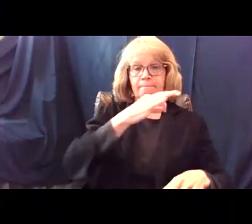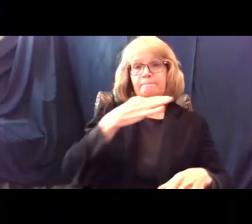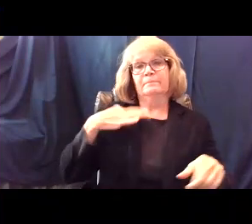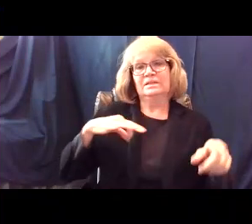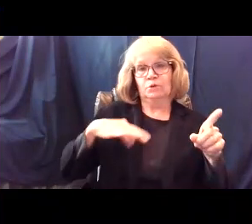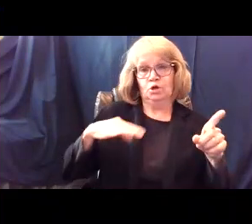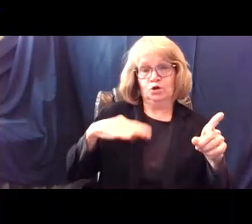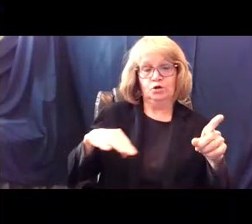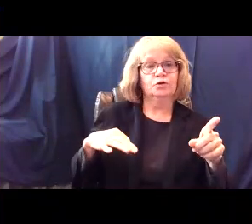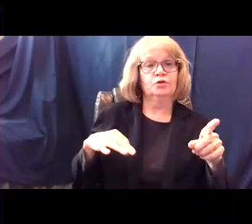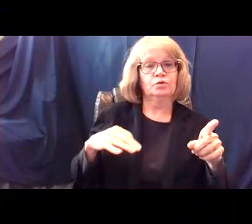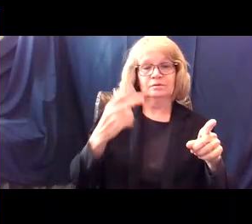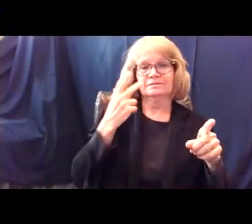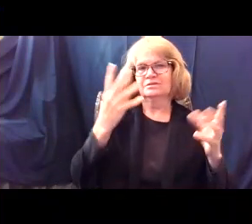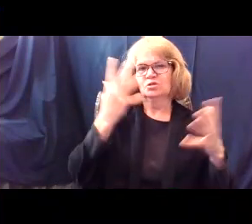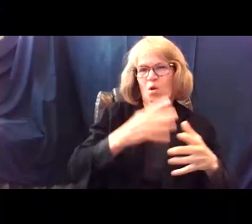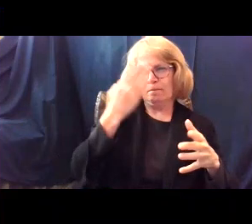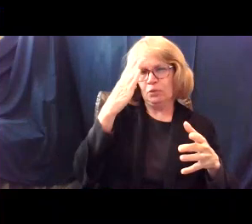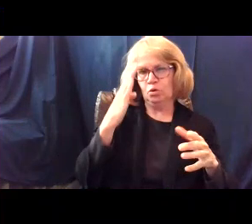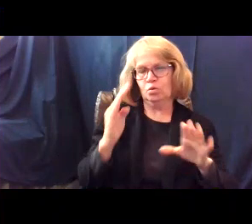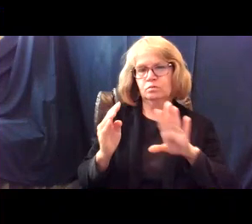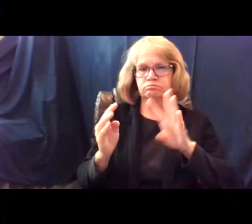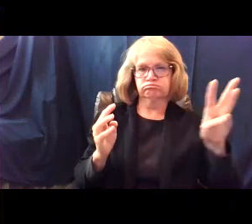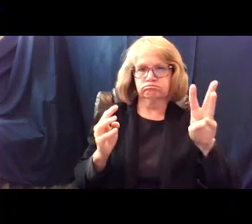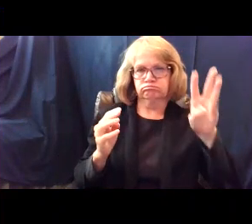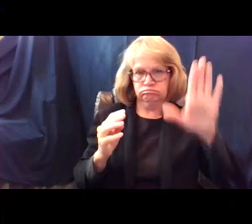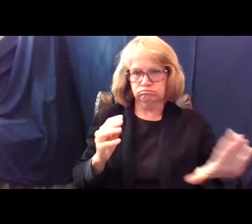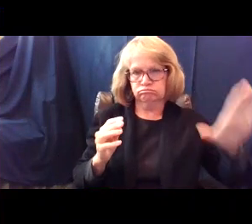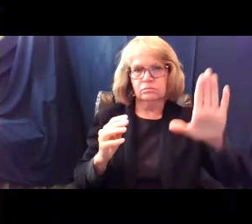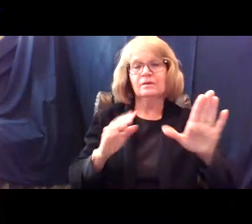which you can see out there in the dark blue. We've got our